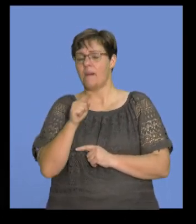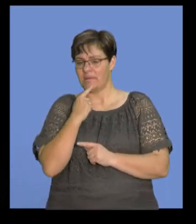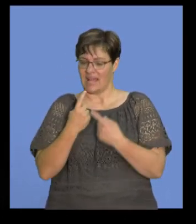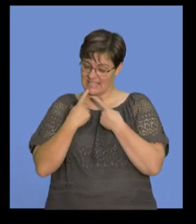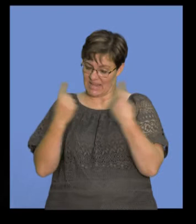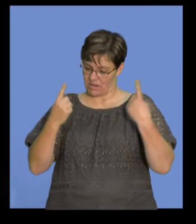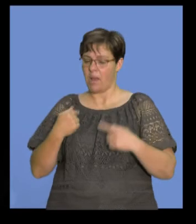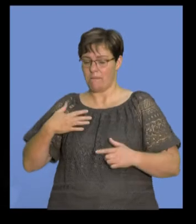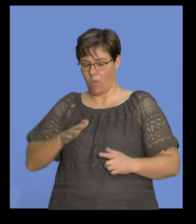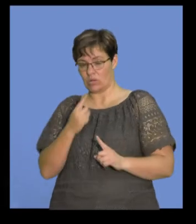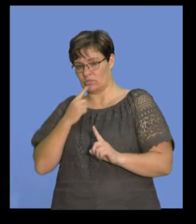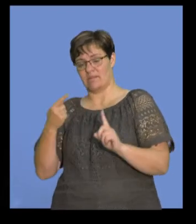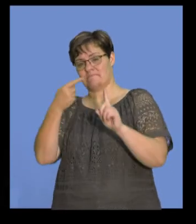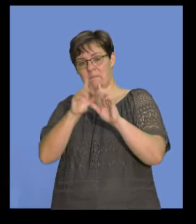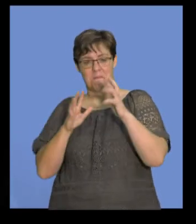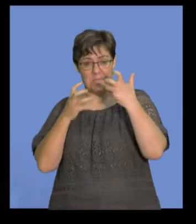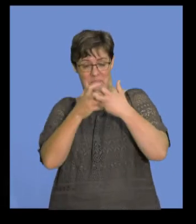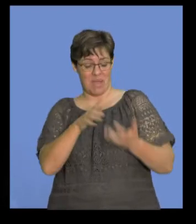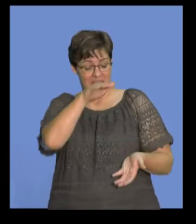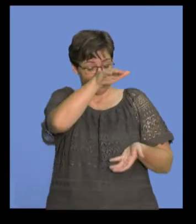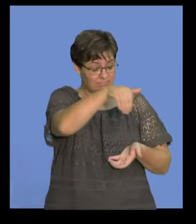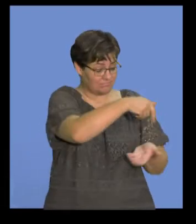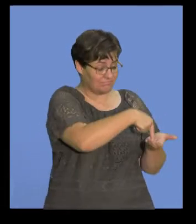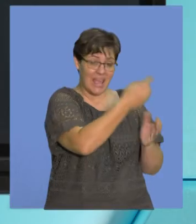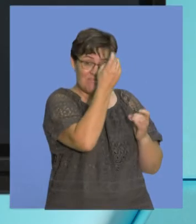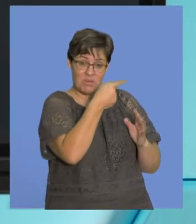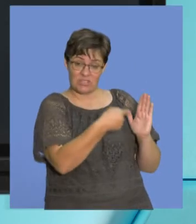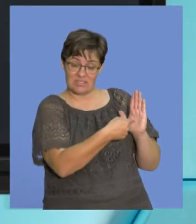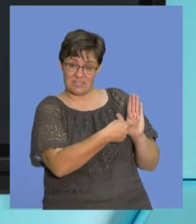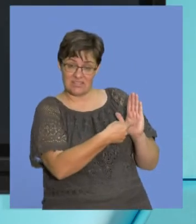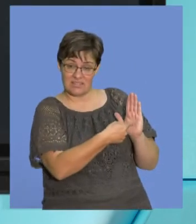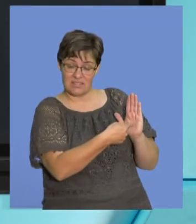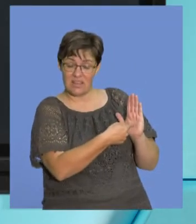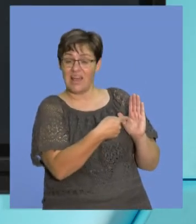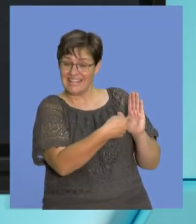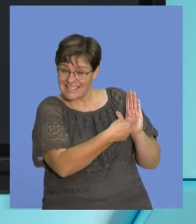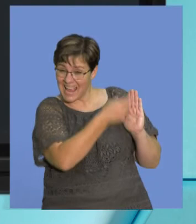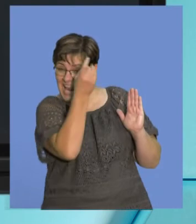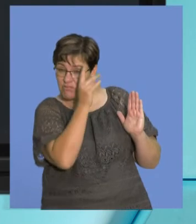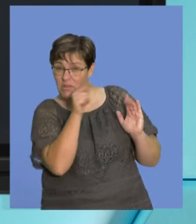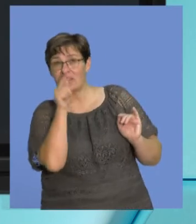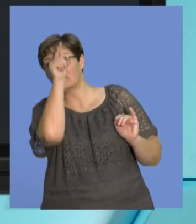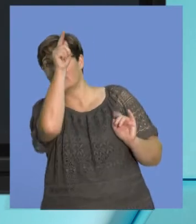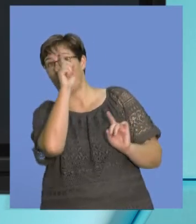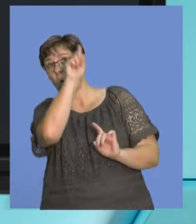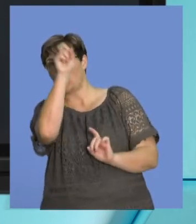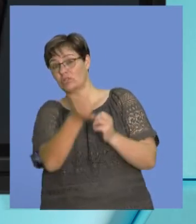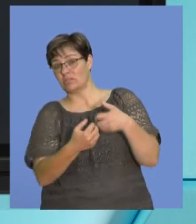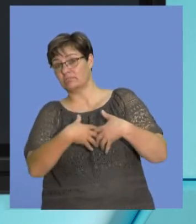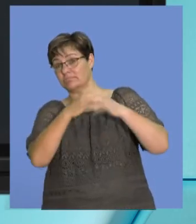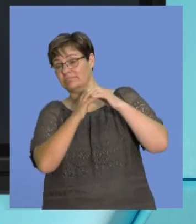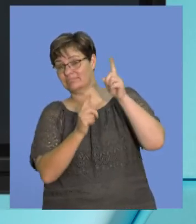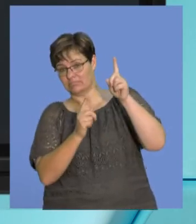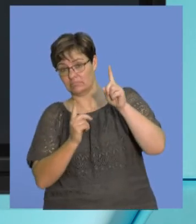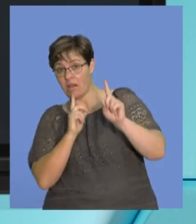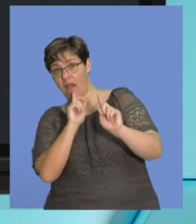a statement of intent. When you collect the information, you want to know if that information answers the question that